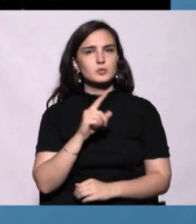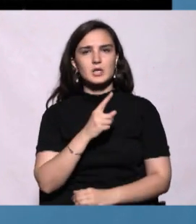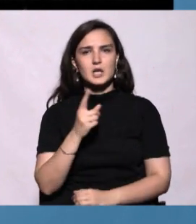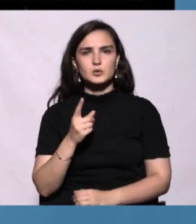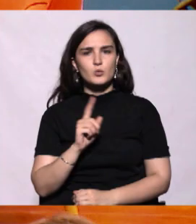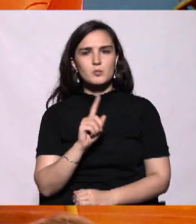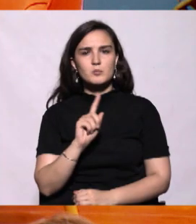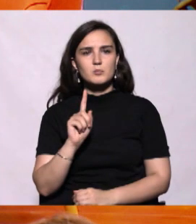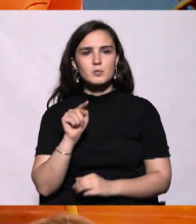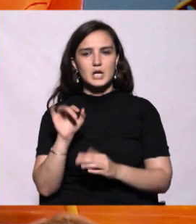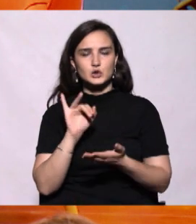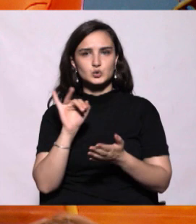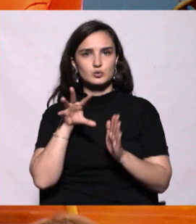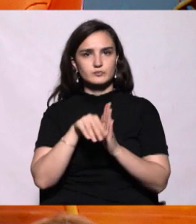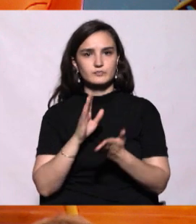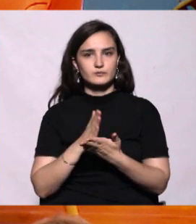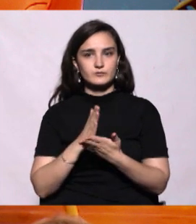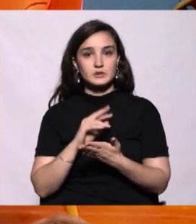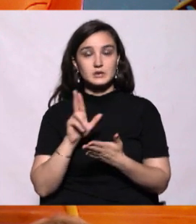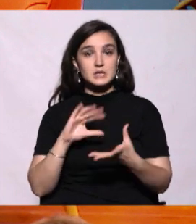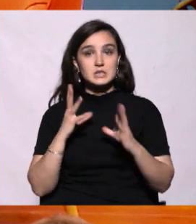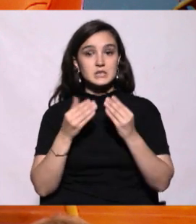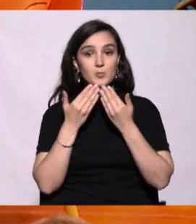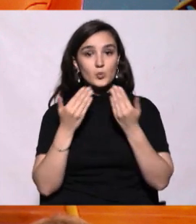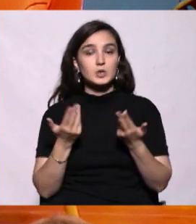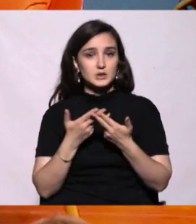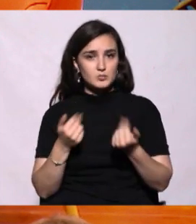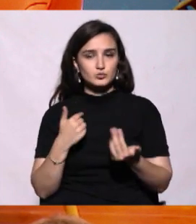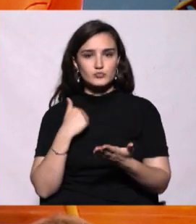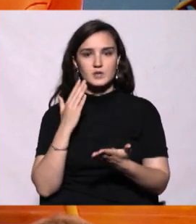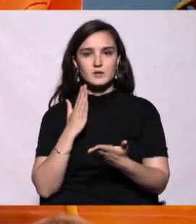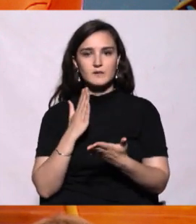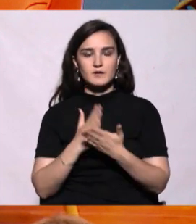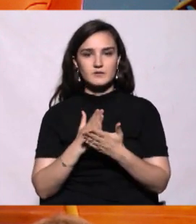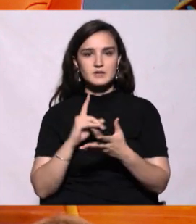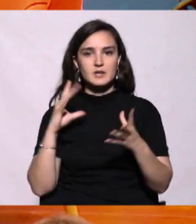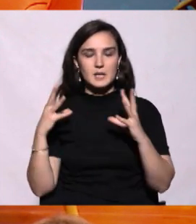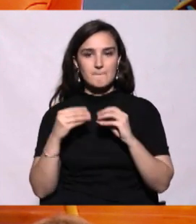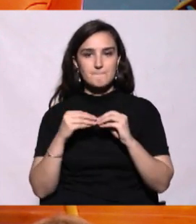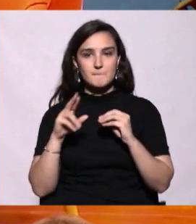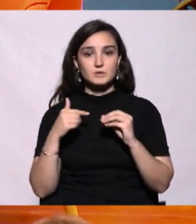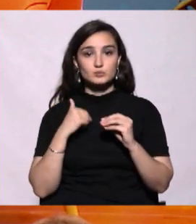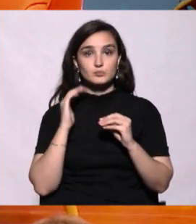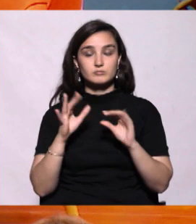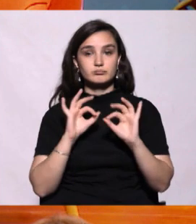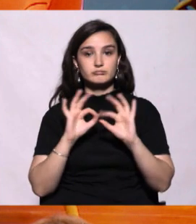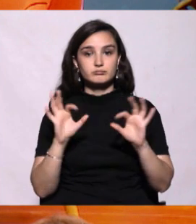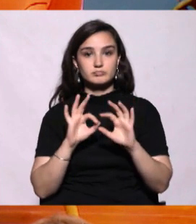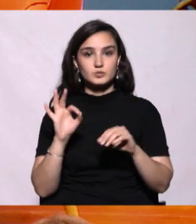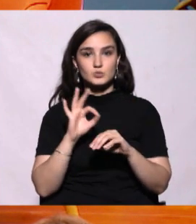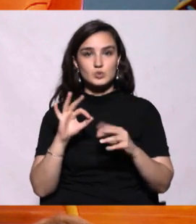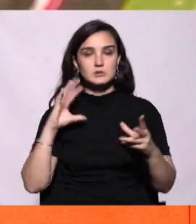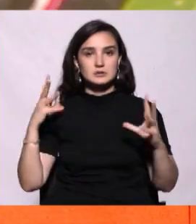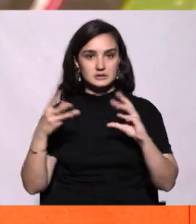what's the why behind the story? Yes, and finally, of course, we have to wrap up everything and we'll talk about the